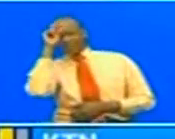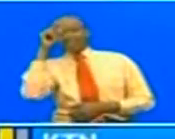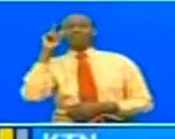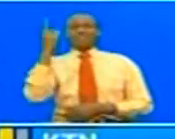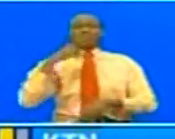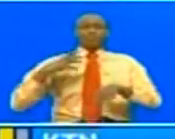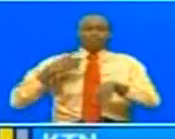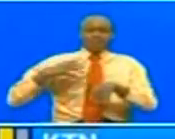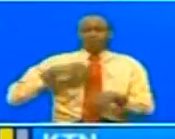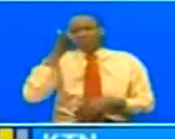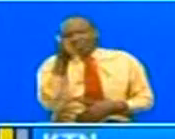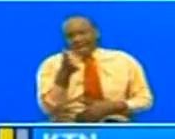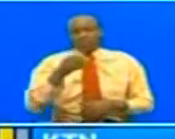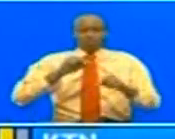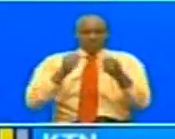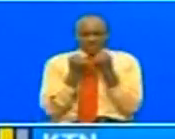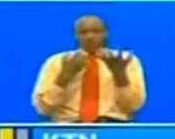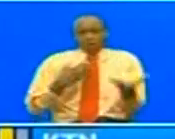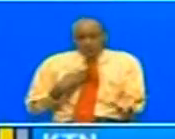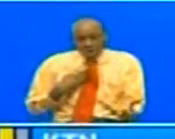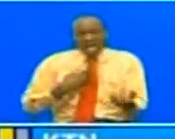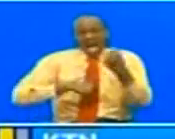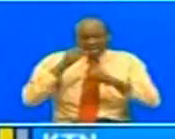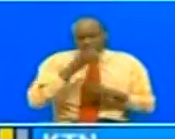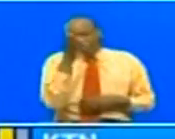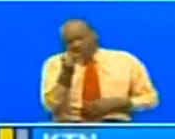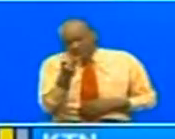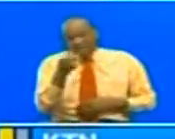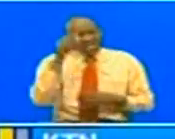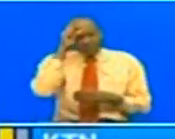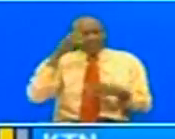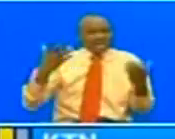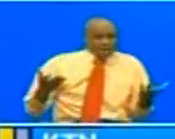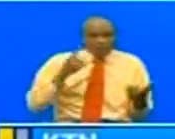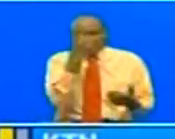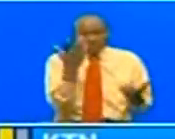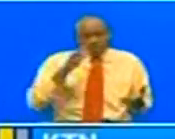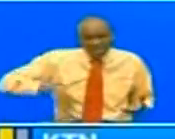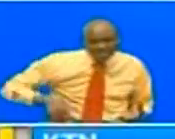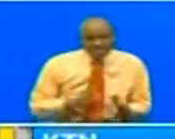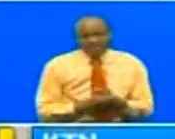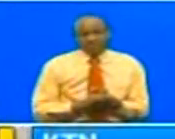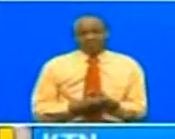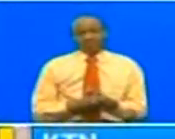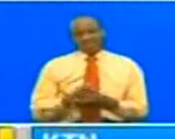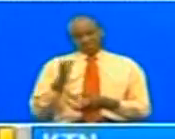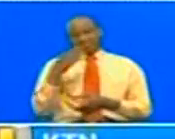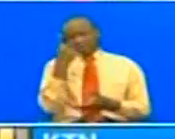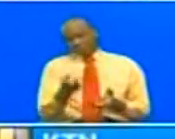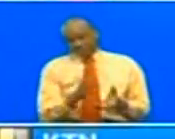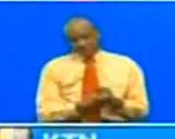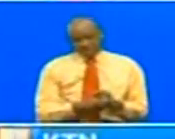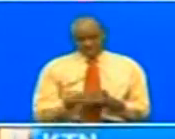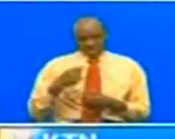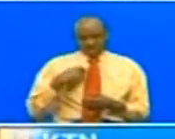first responders on the scene, and how would you say the government has responded to the situation? Nancy, we received the information. As